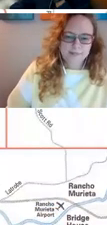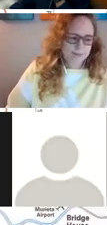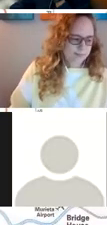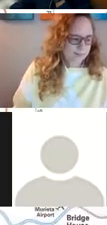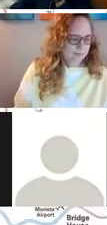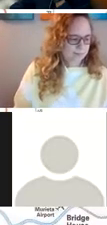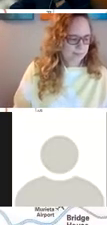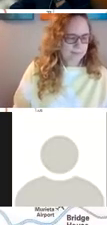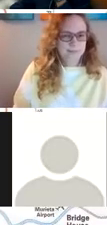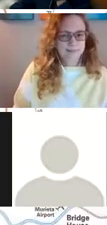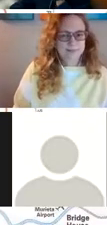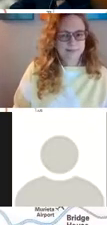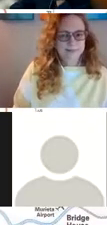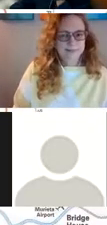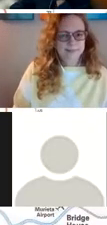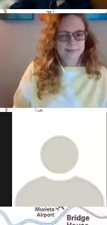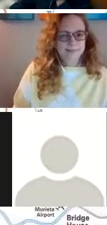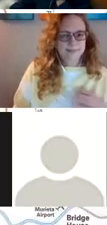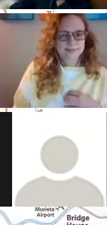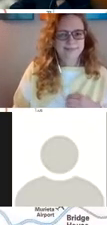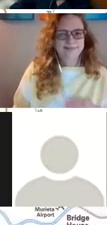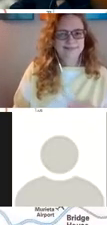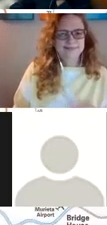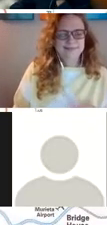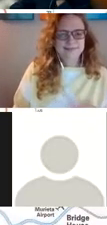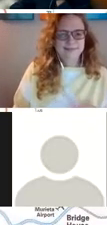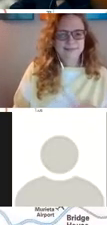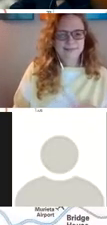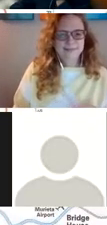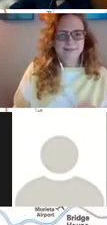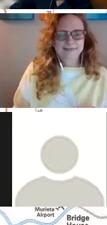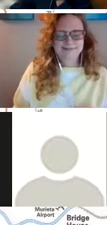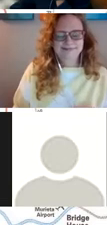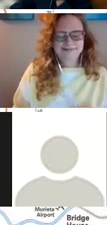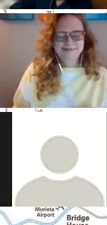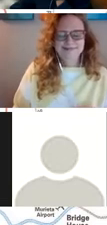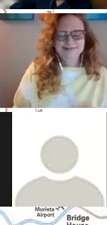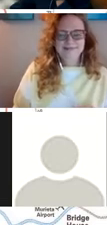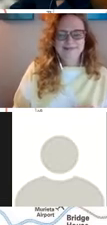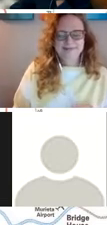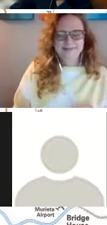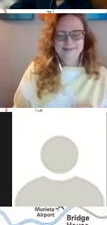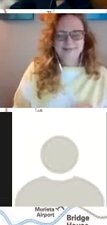yes. Can you guys hear me okay? Yes. Yes, we've had,